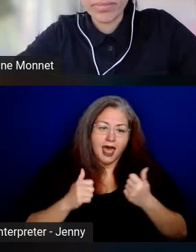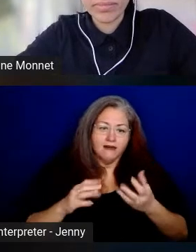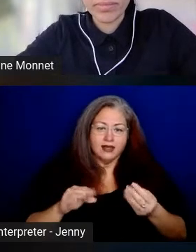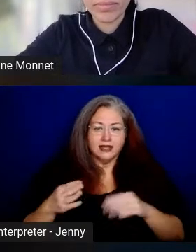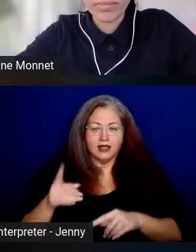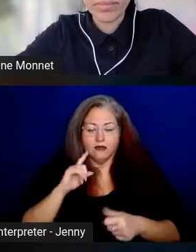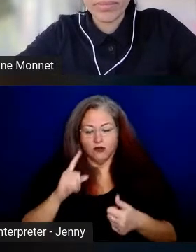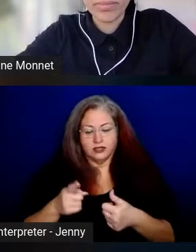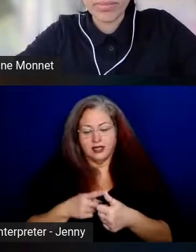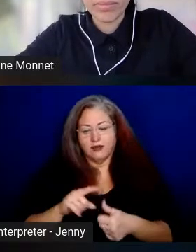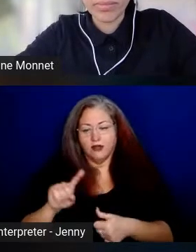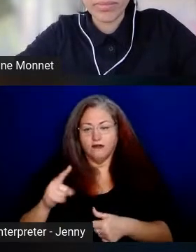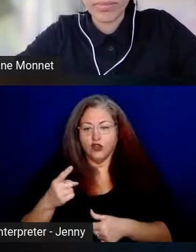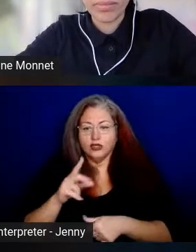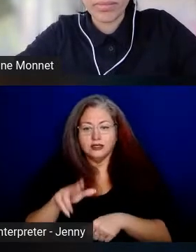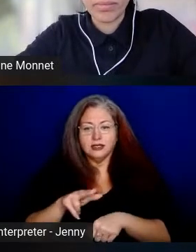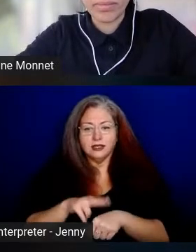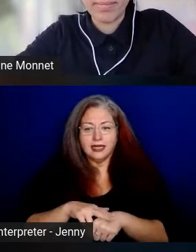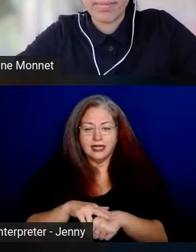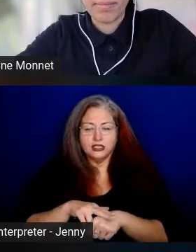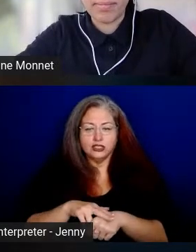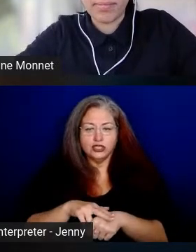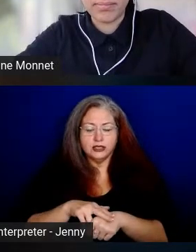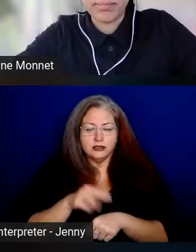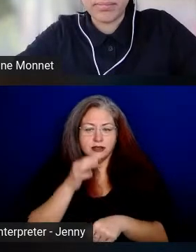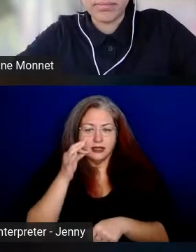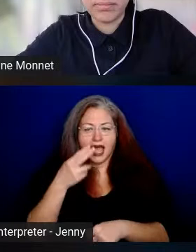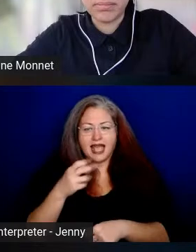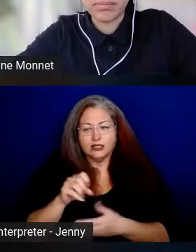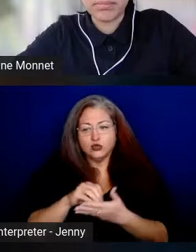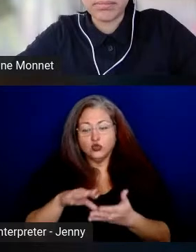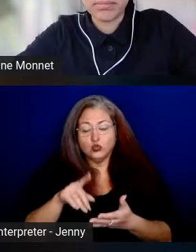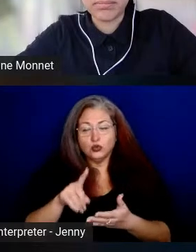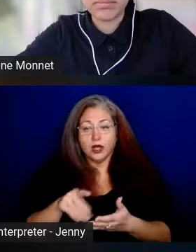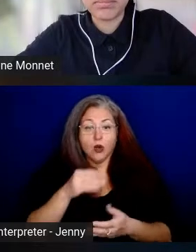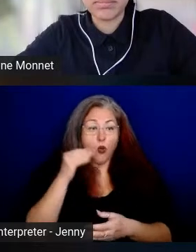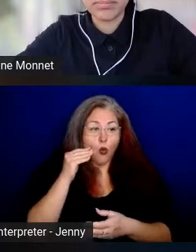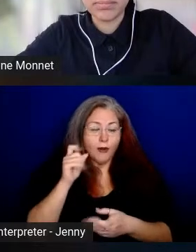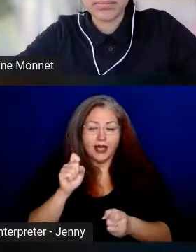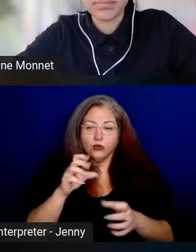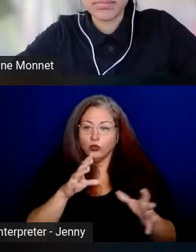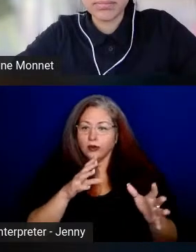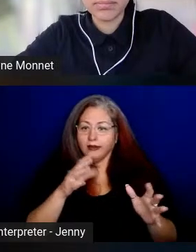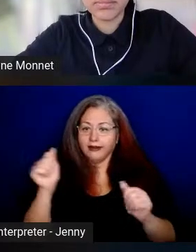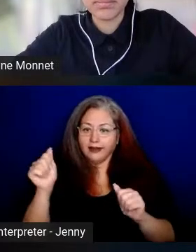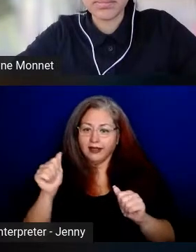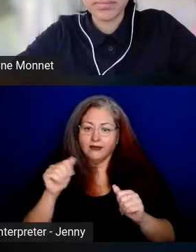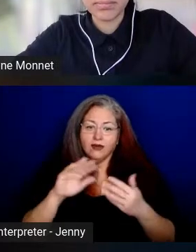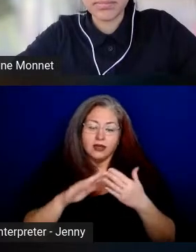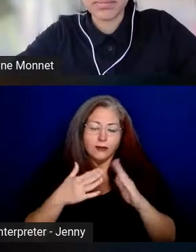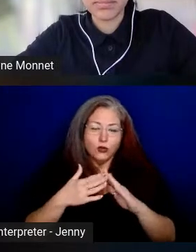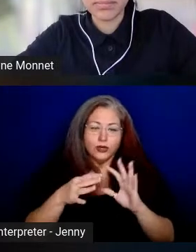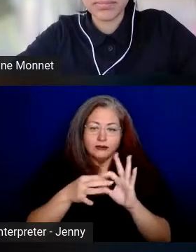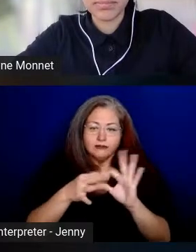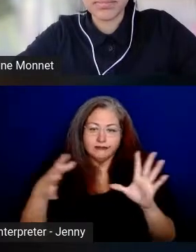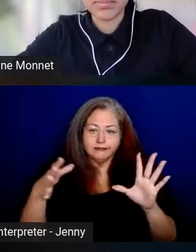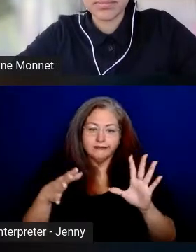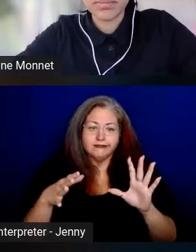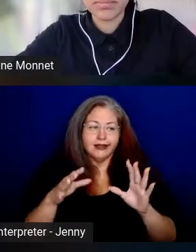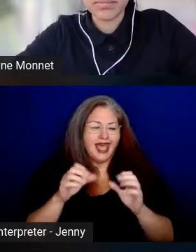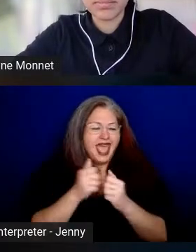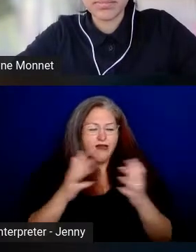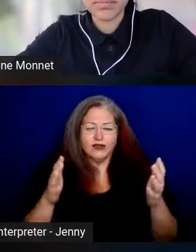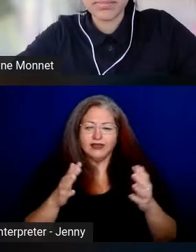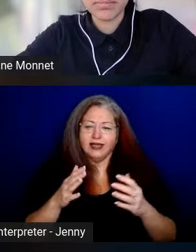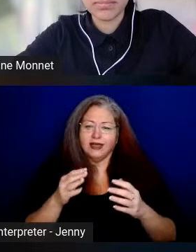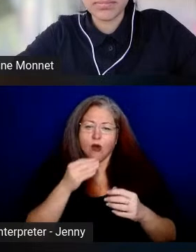First Nations students, high school students who had to leave their homes and their communities and their families and their language, everything